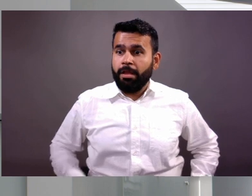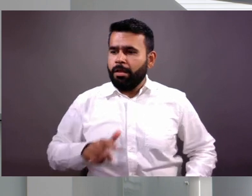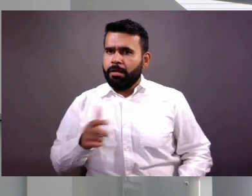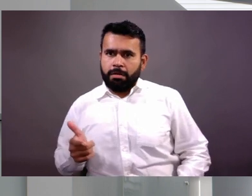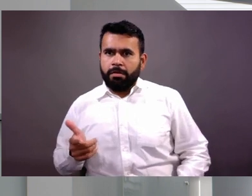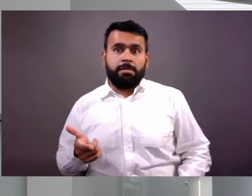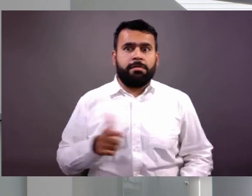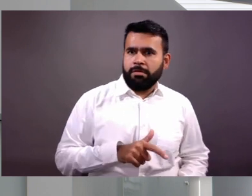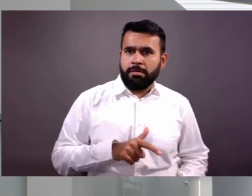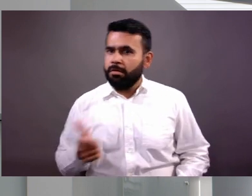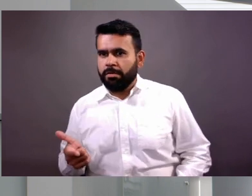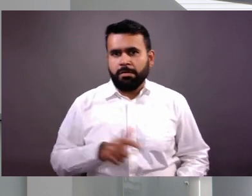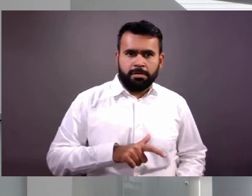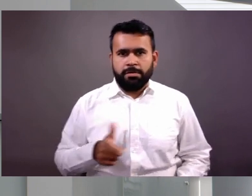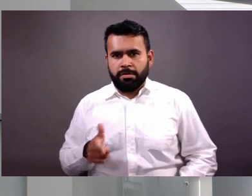Switch.